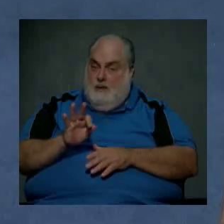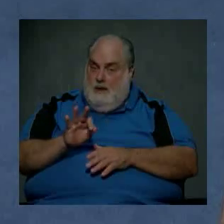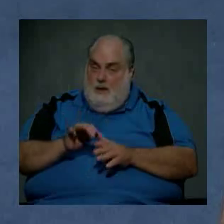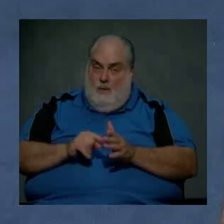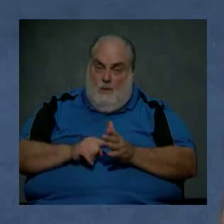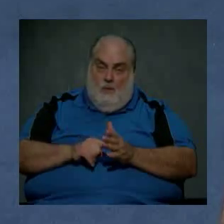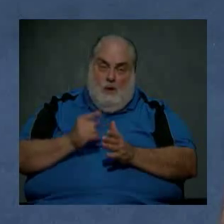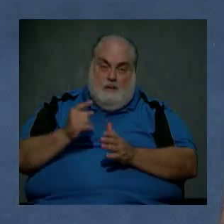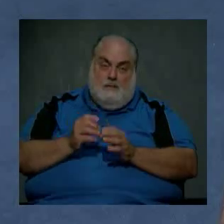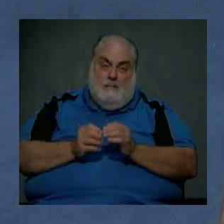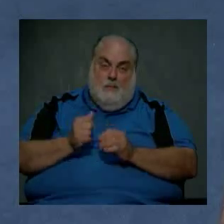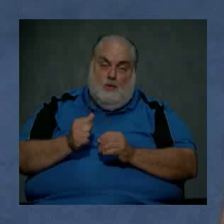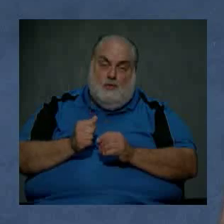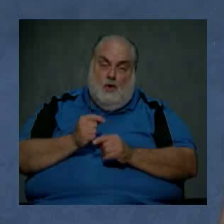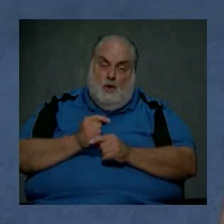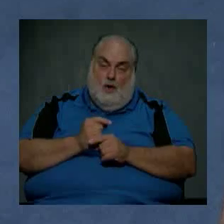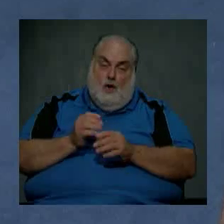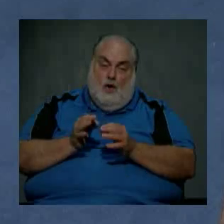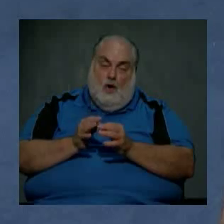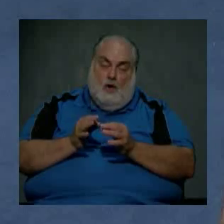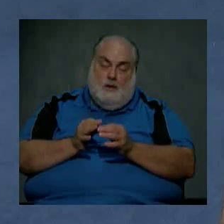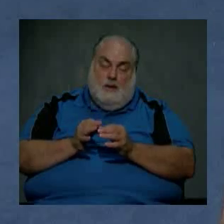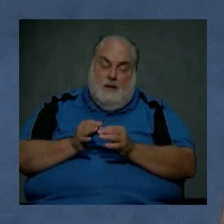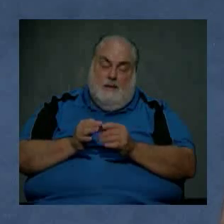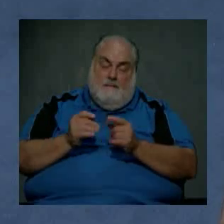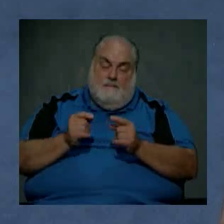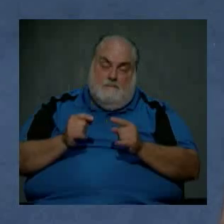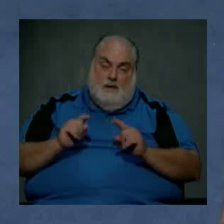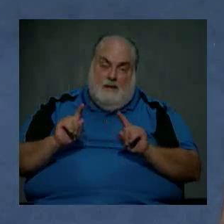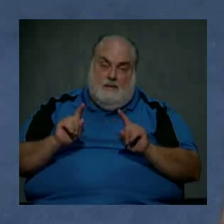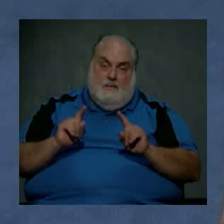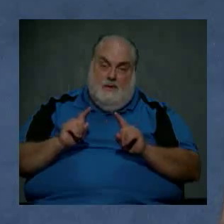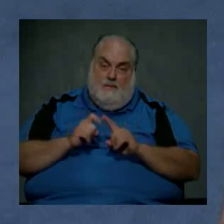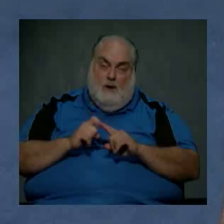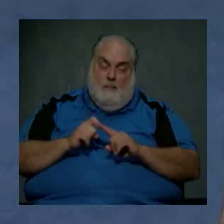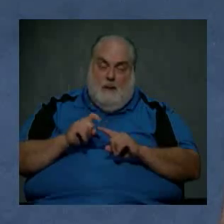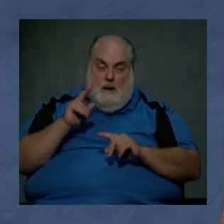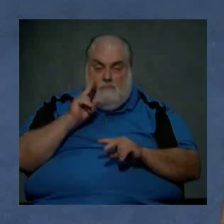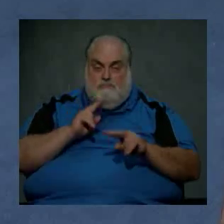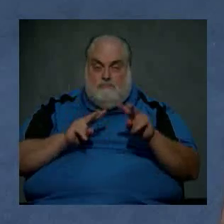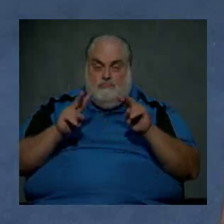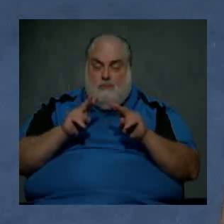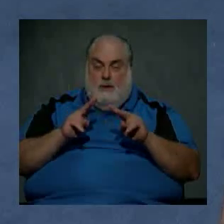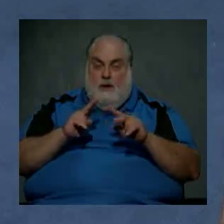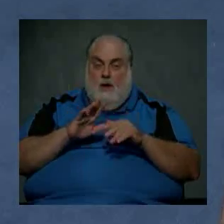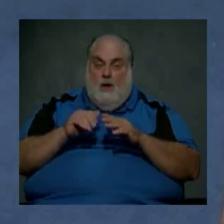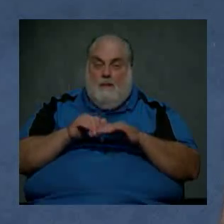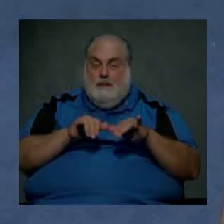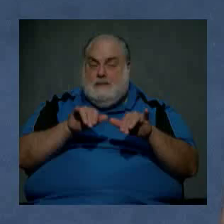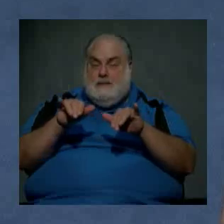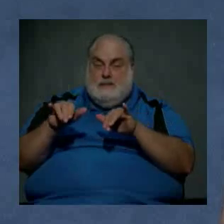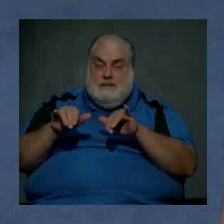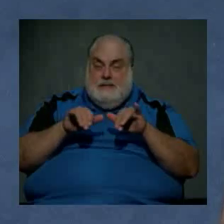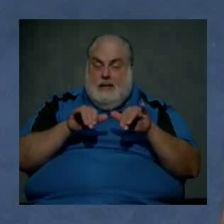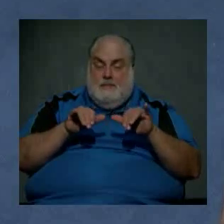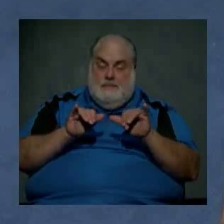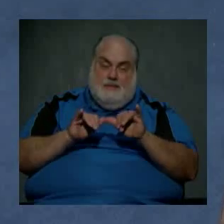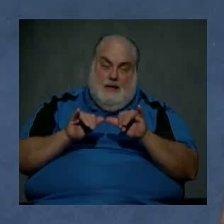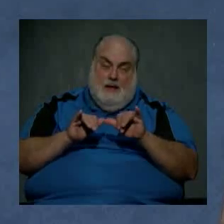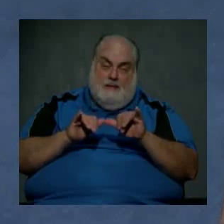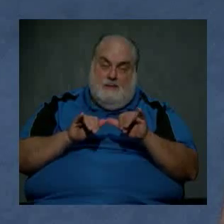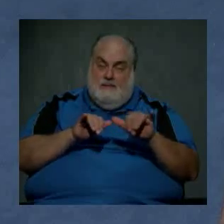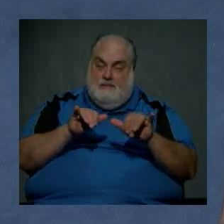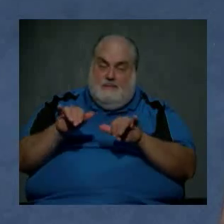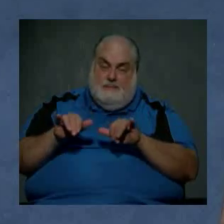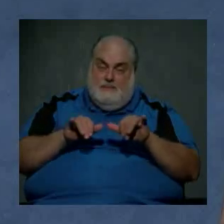cost effective, and also from a aesthetic point of view, you're gonna have all the same size and kind of trees in there. You're not gonna